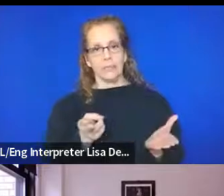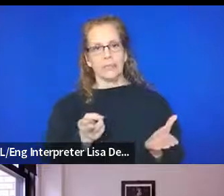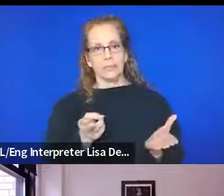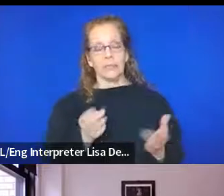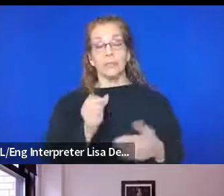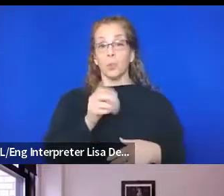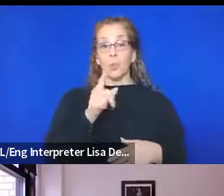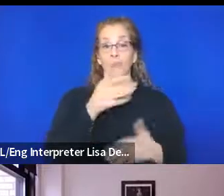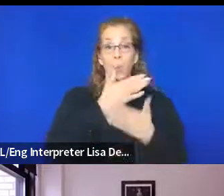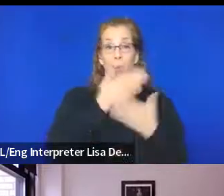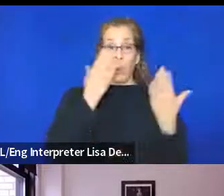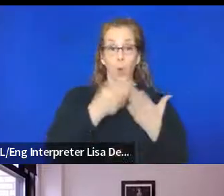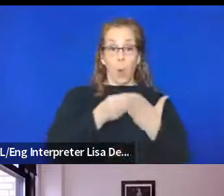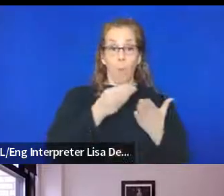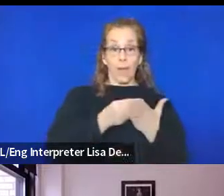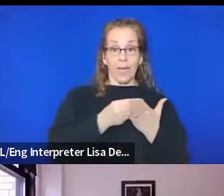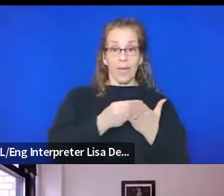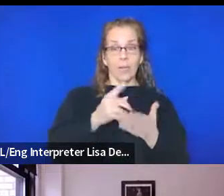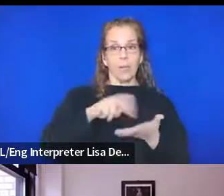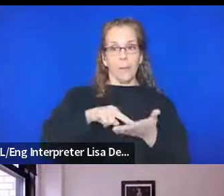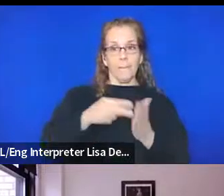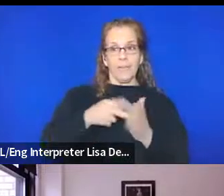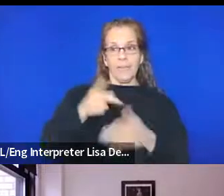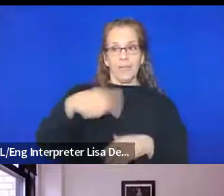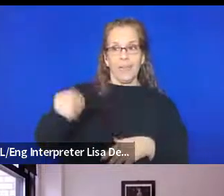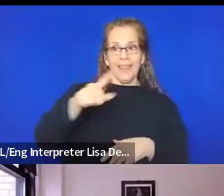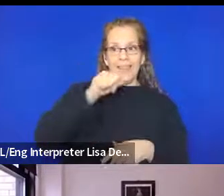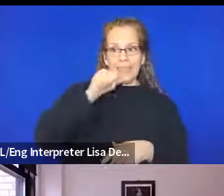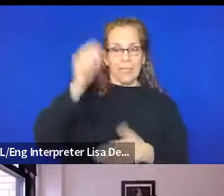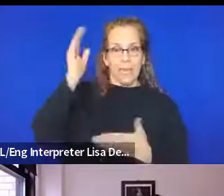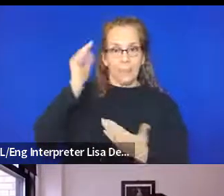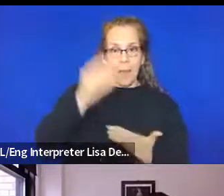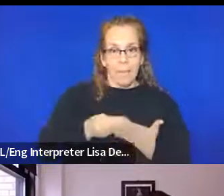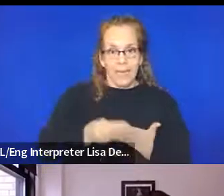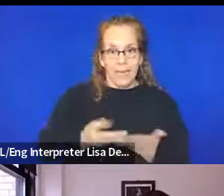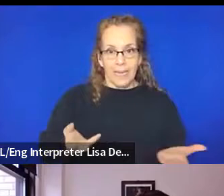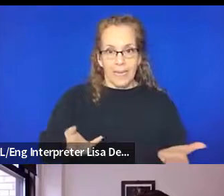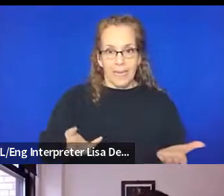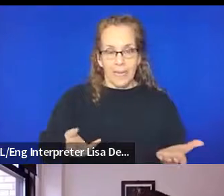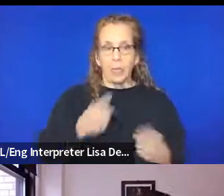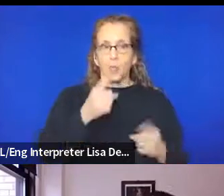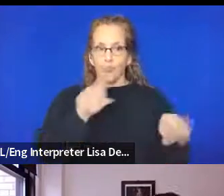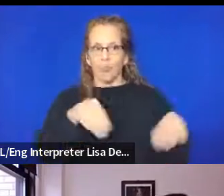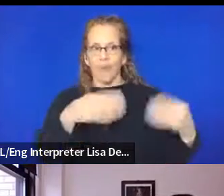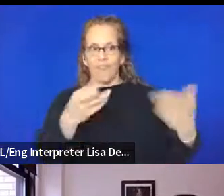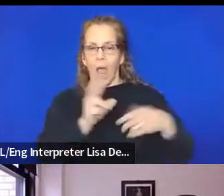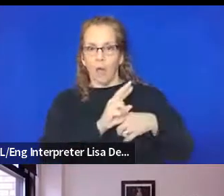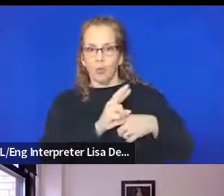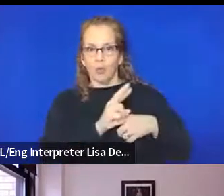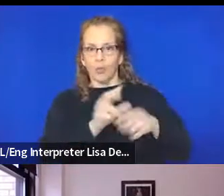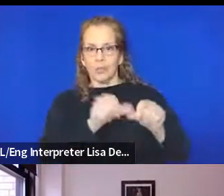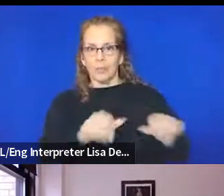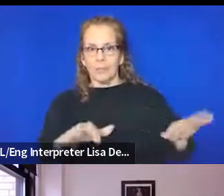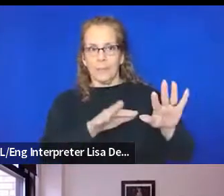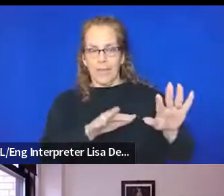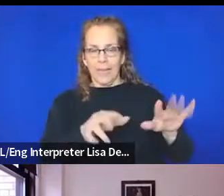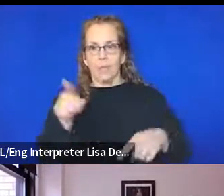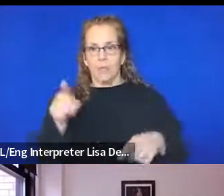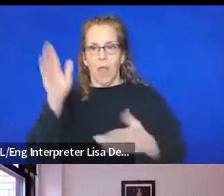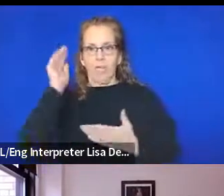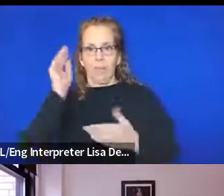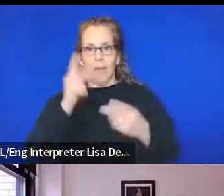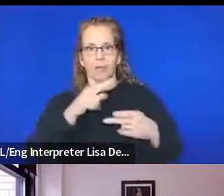be paid, but they did expect to do the thing, so you're providing the rehearsal space. But so I